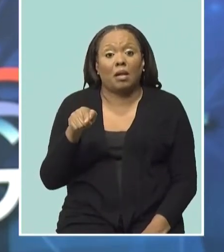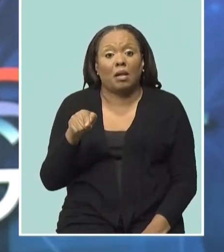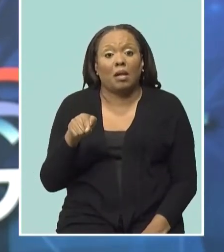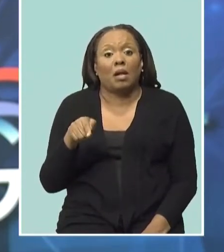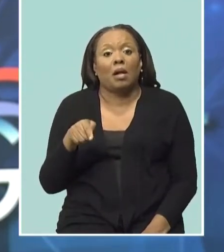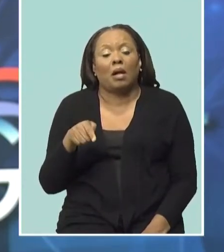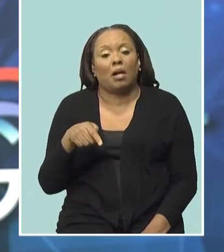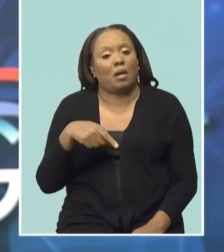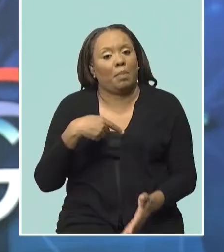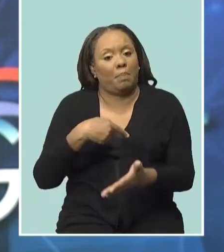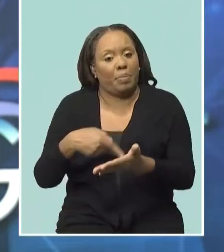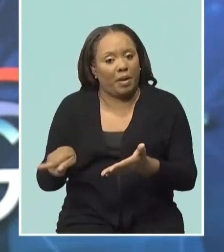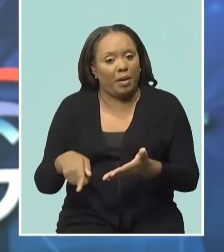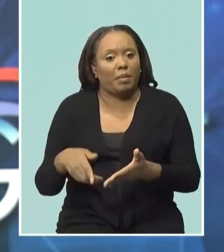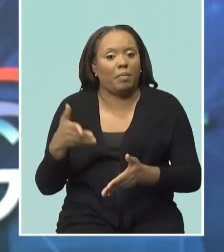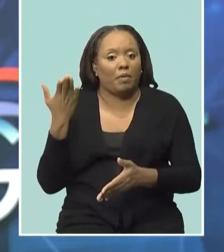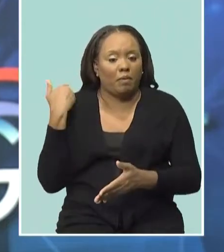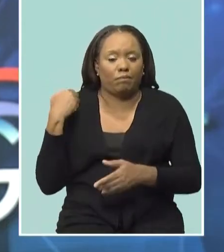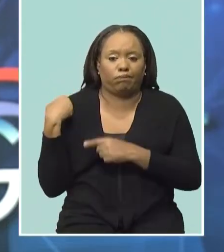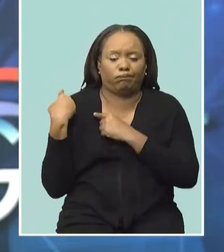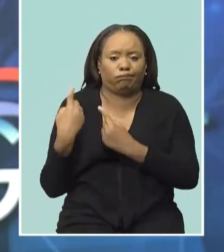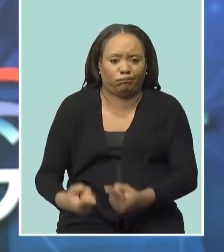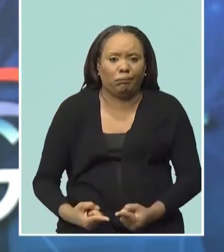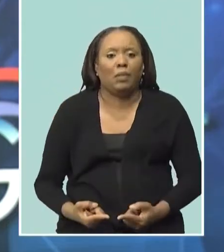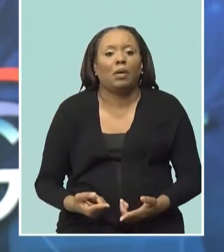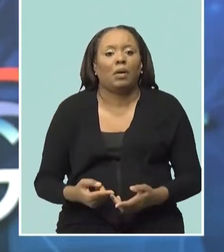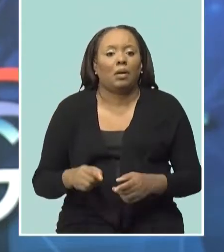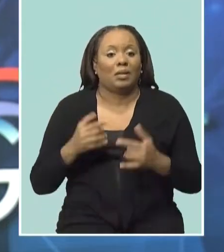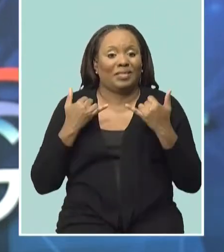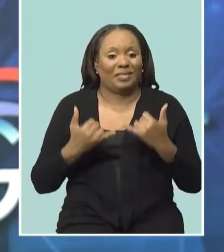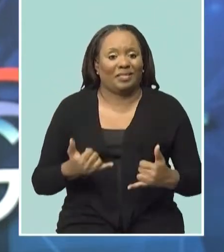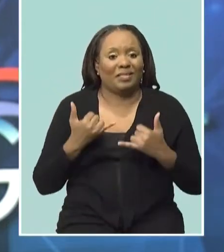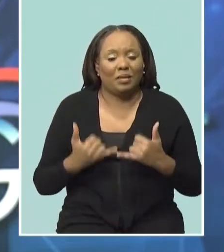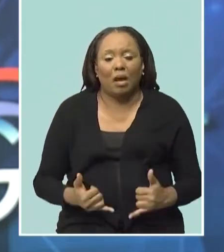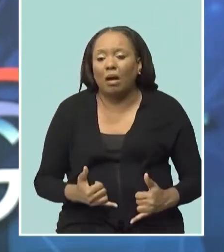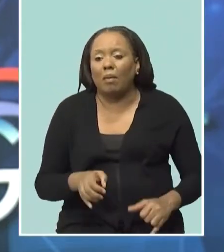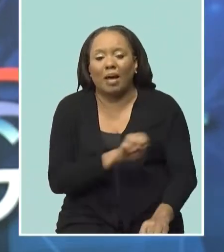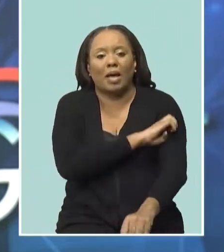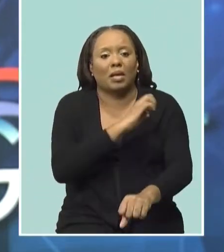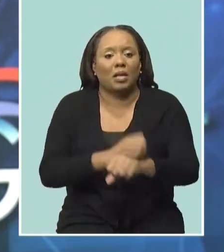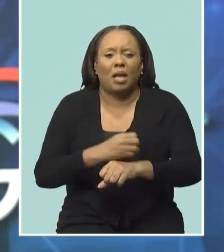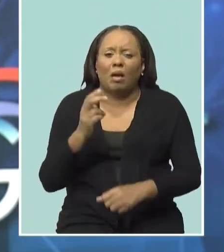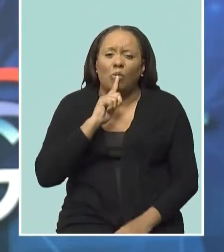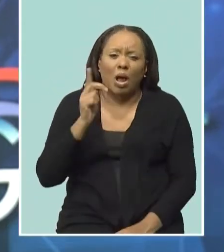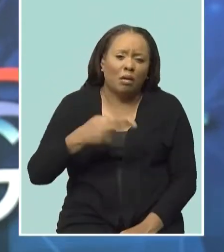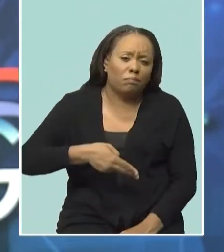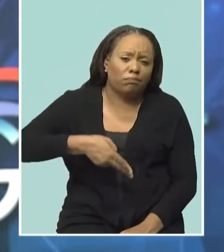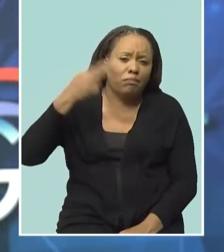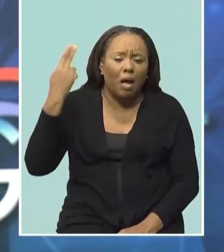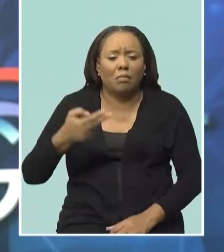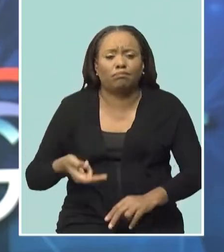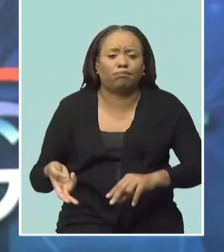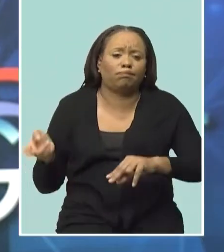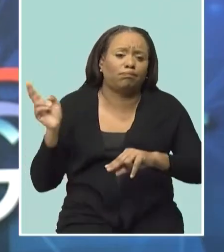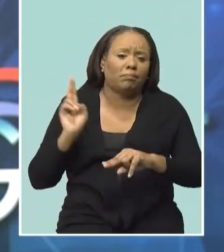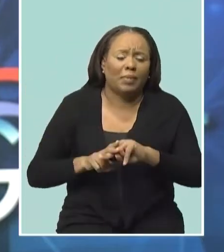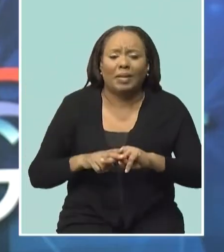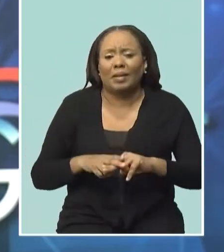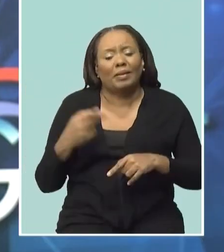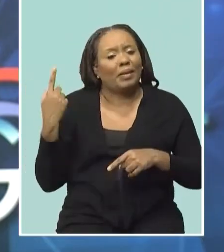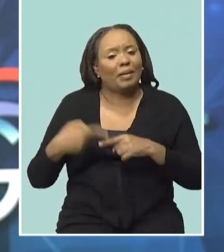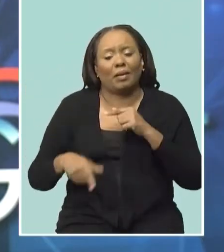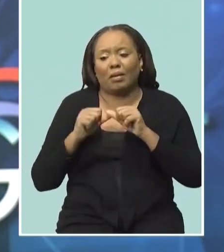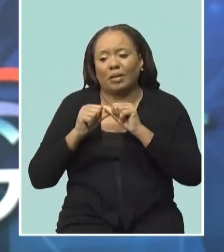those costs for the mobilers over a number of years, the current environment of unstable global energy prices means it is no longer